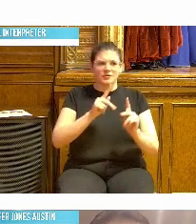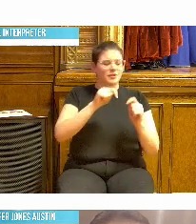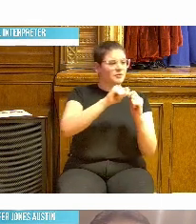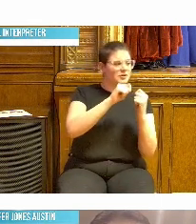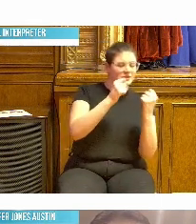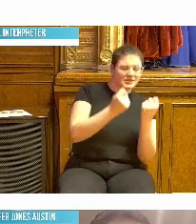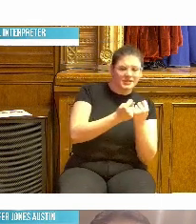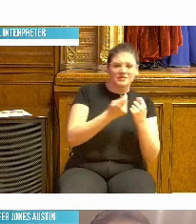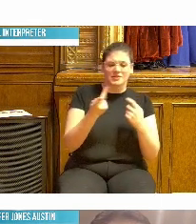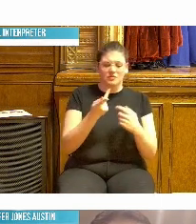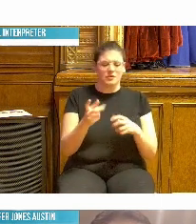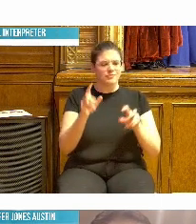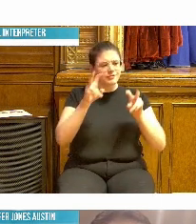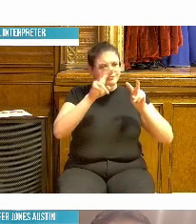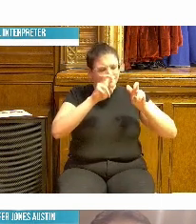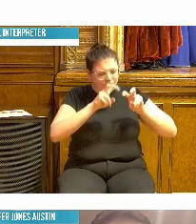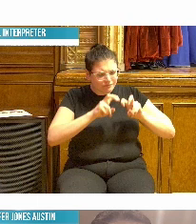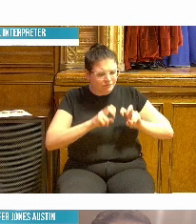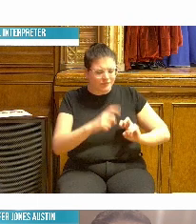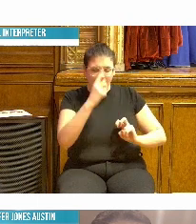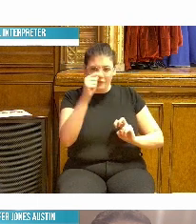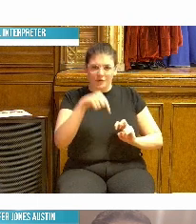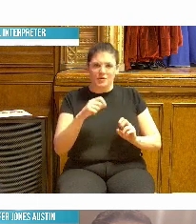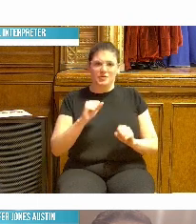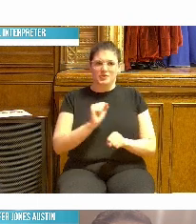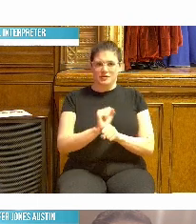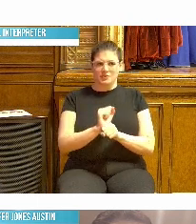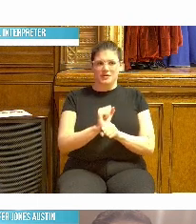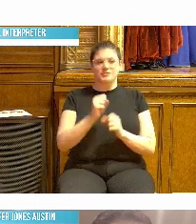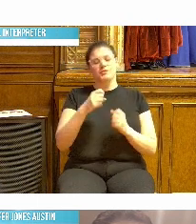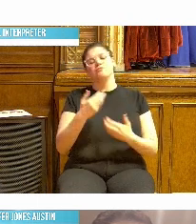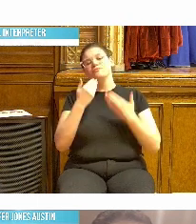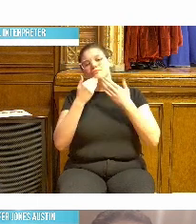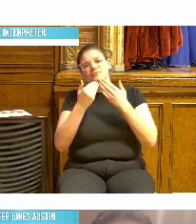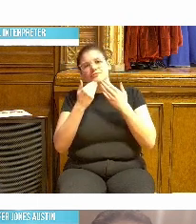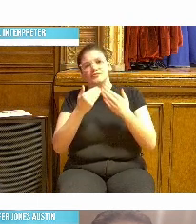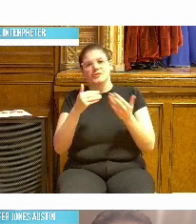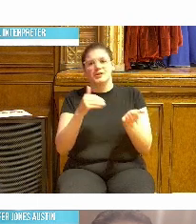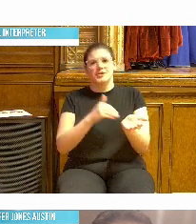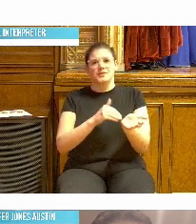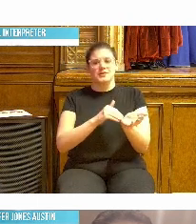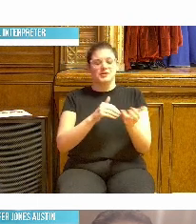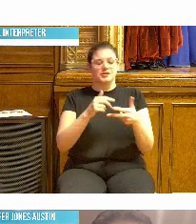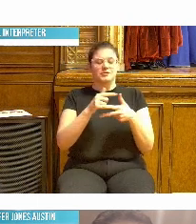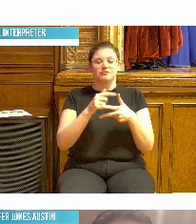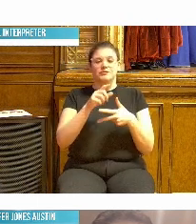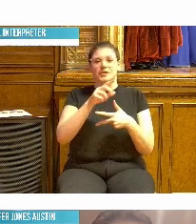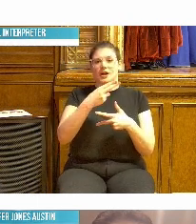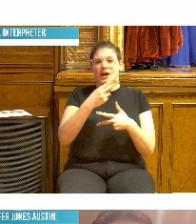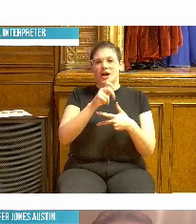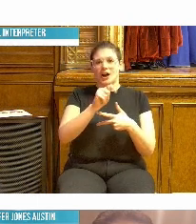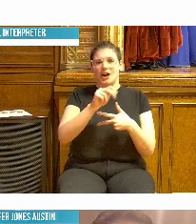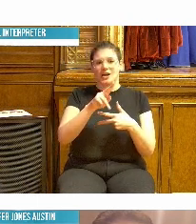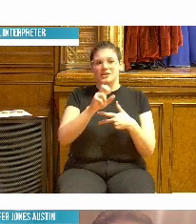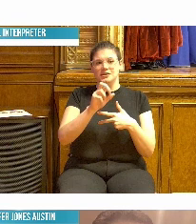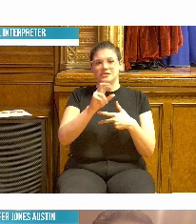the commission's work. And so again, thank you, Dr. Hochfelder, Dr. Sewell, and Dr. Plouffe.